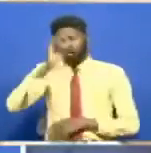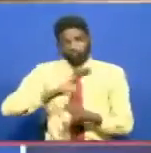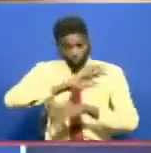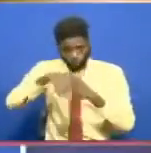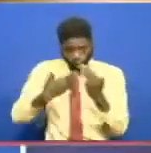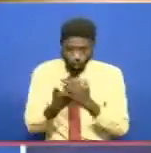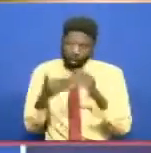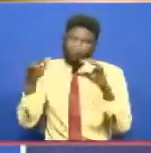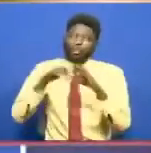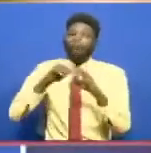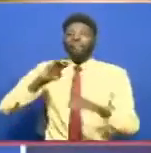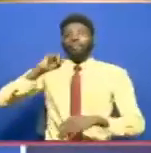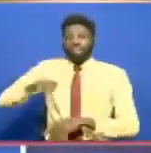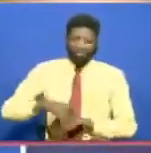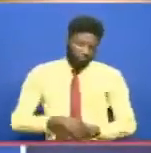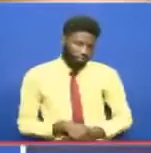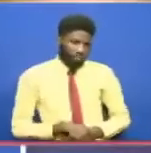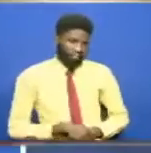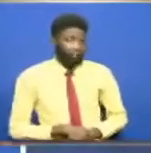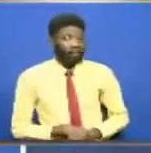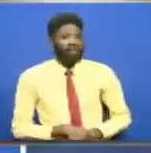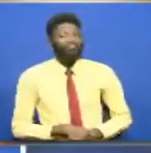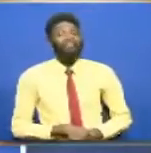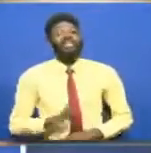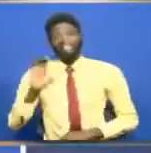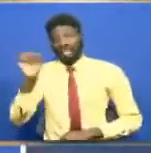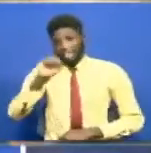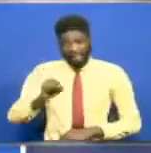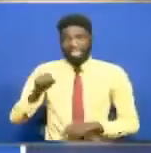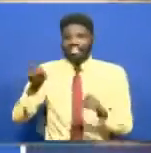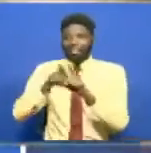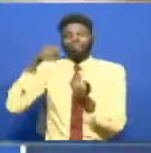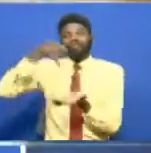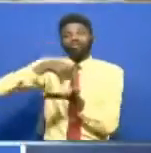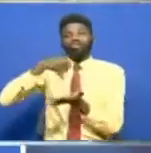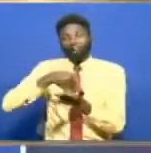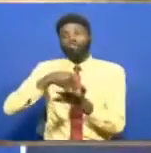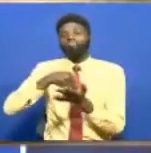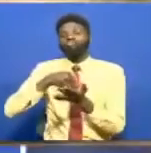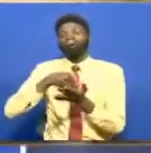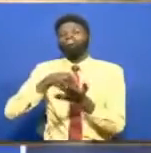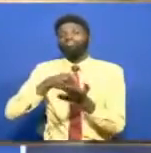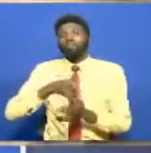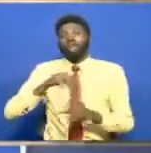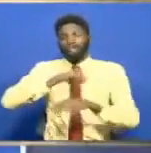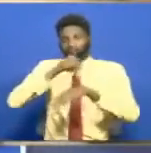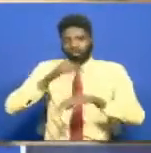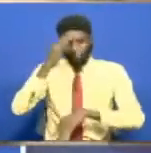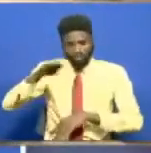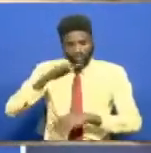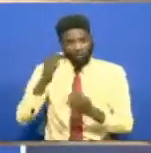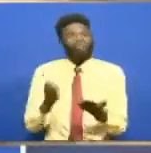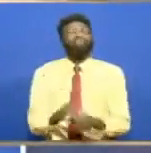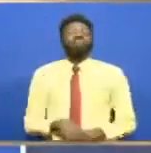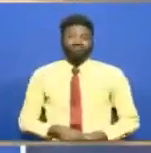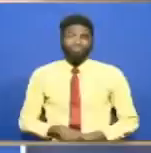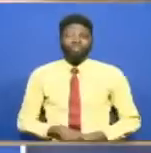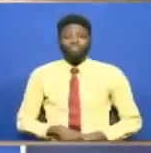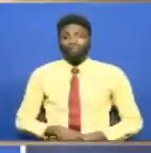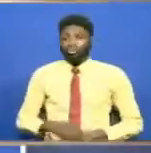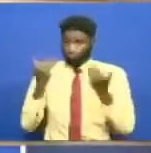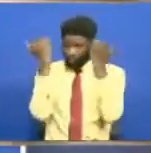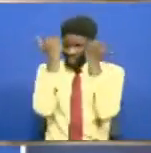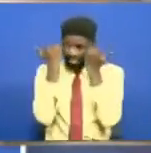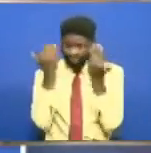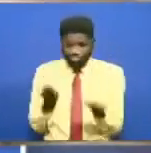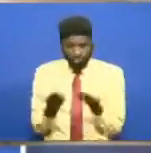Assembly. Cabinet ministers will also sit in National Assembly. To enhance service delivery at the judiciary, the BBI